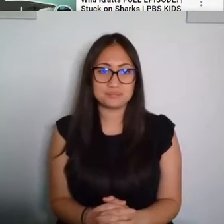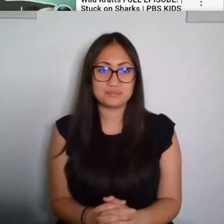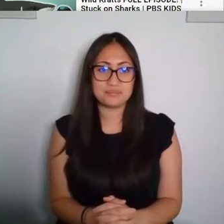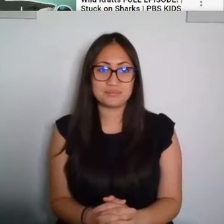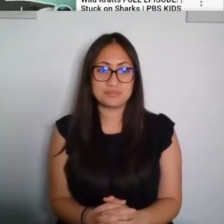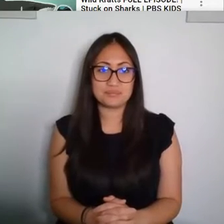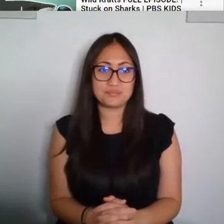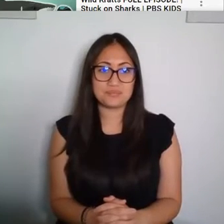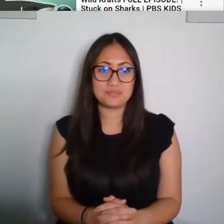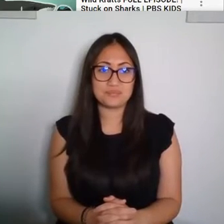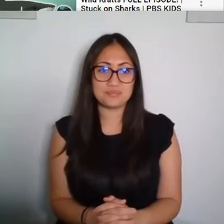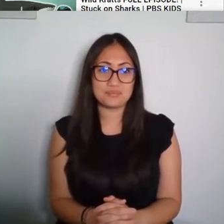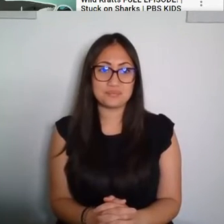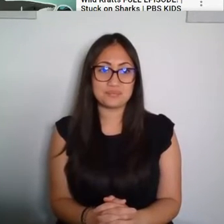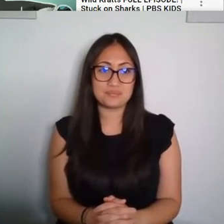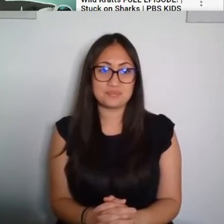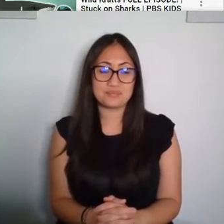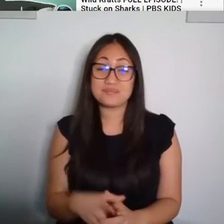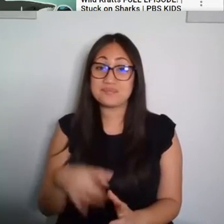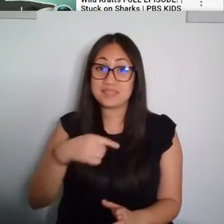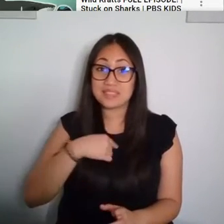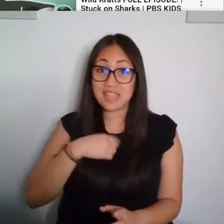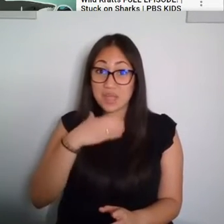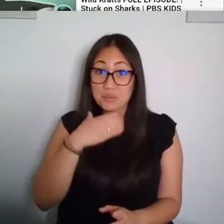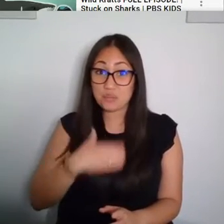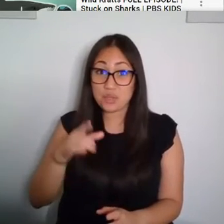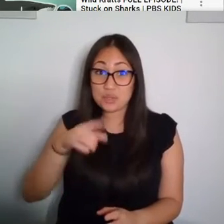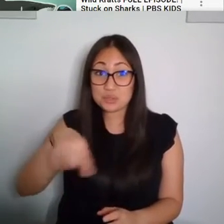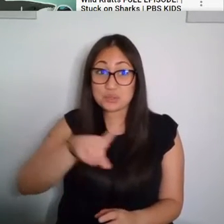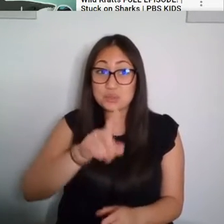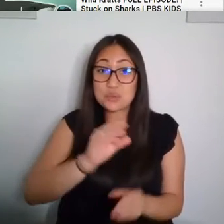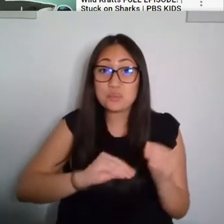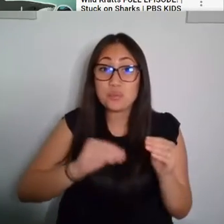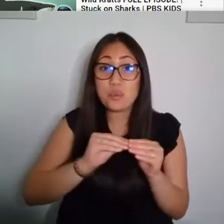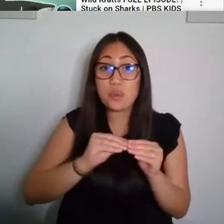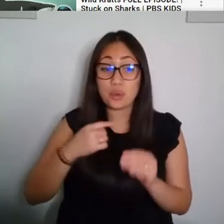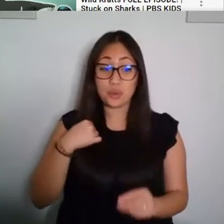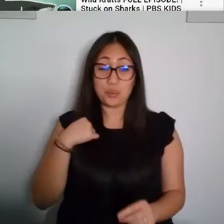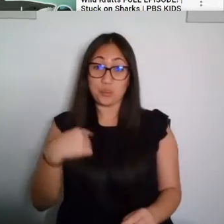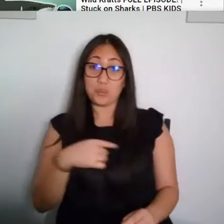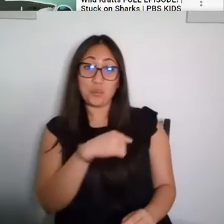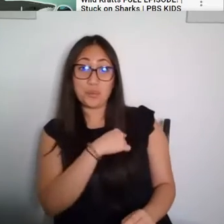I wish you more we than me.